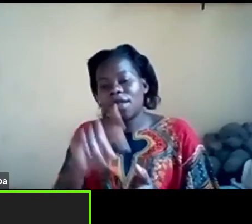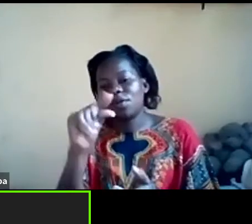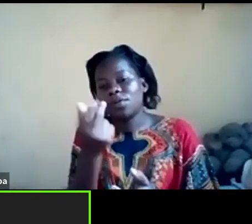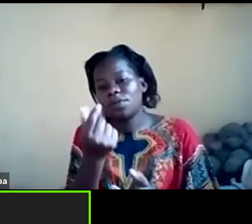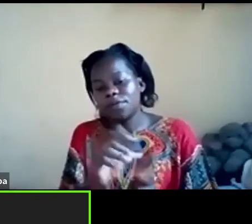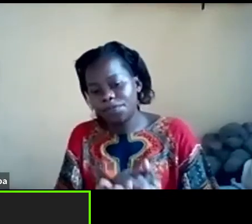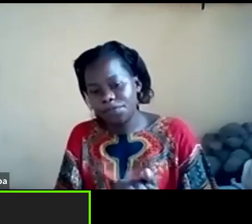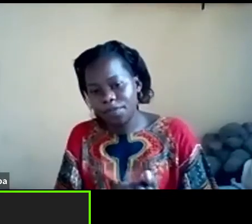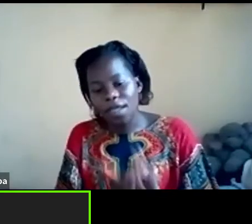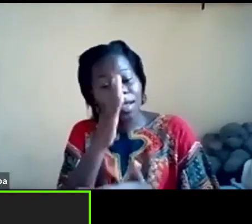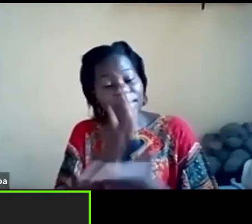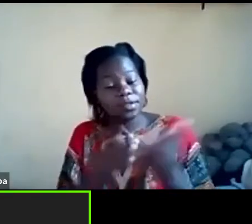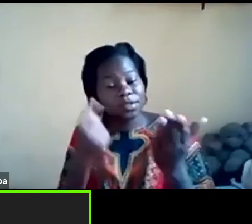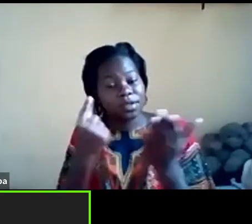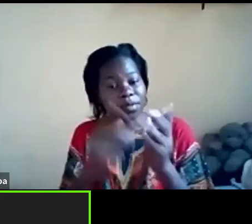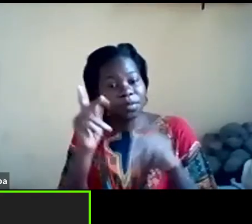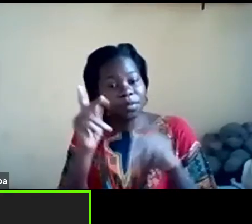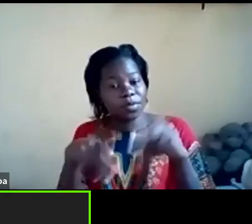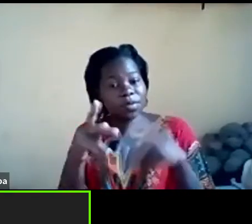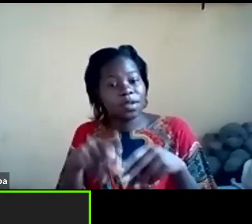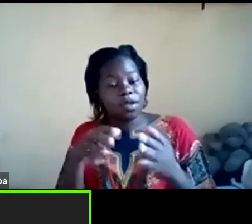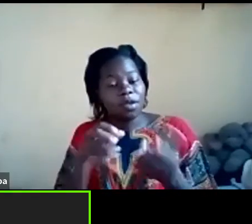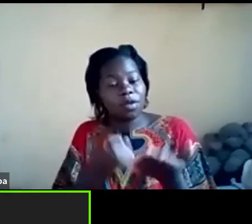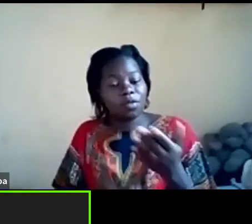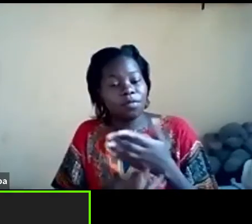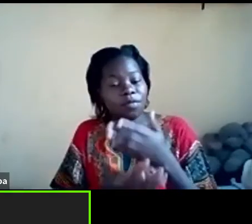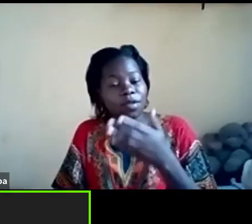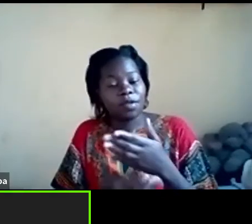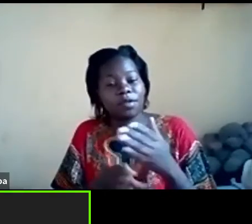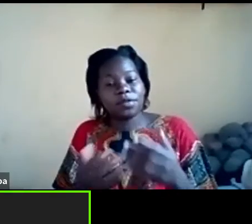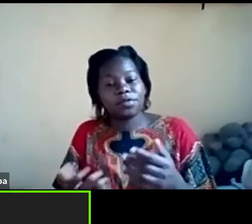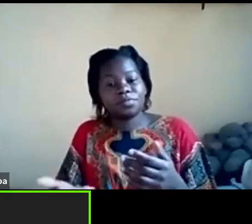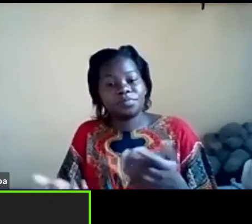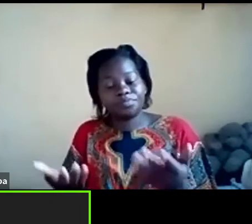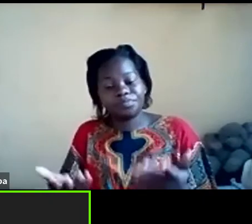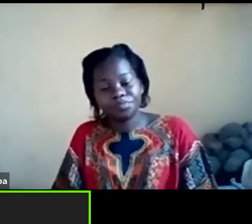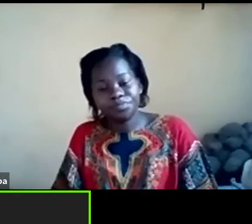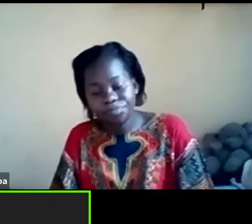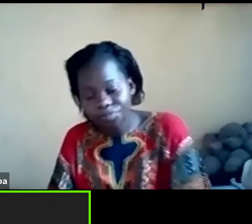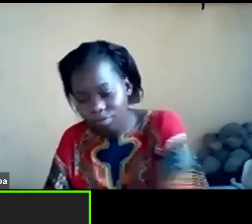Ugandans and investors that have also tapped into that.